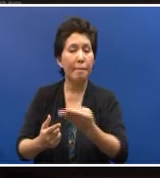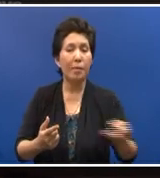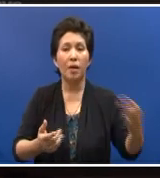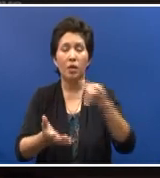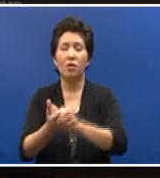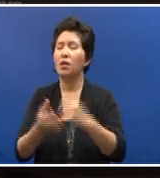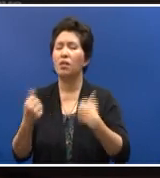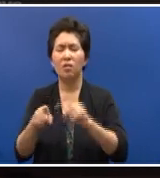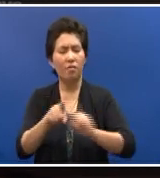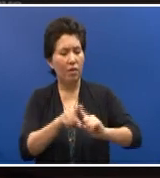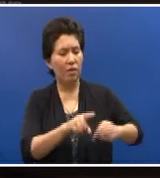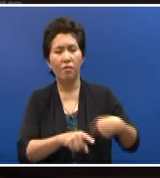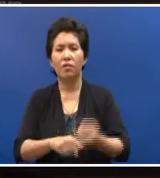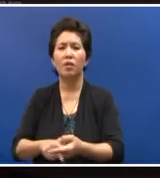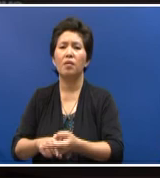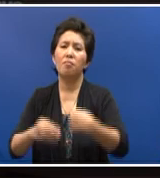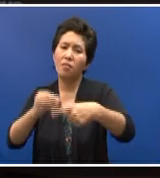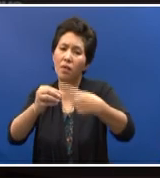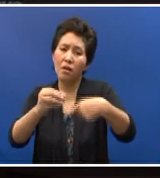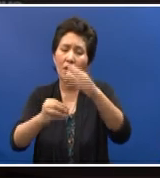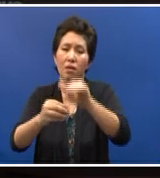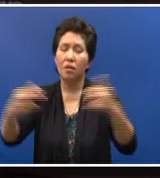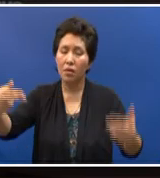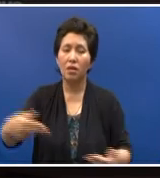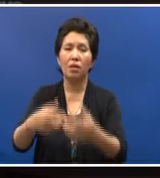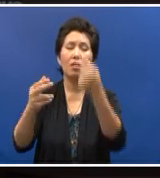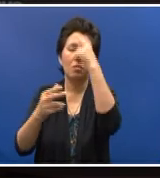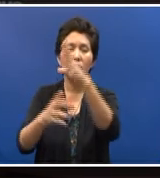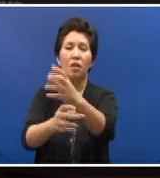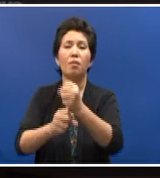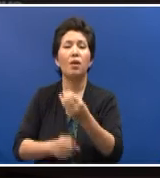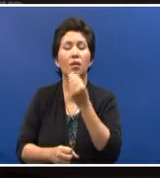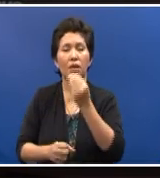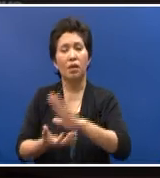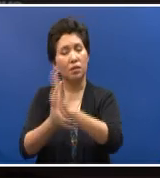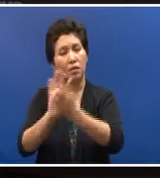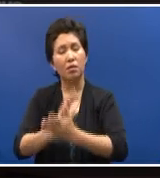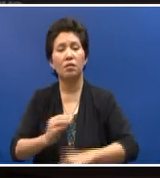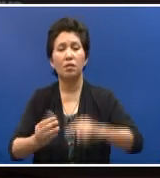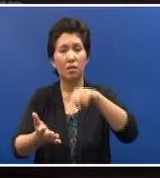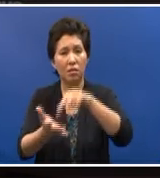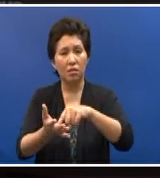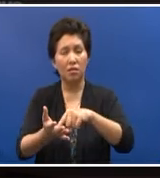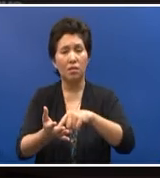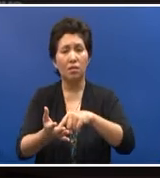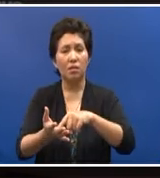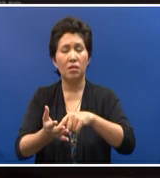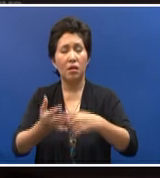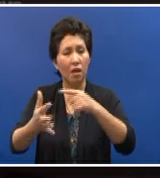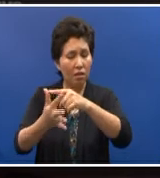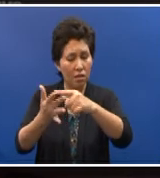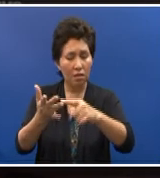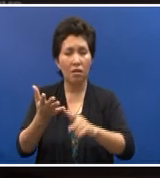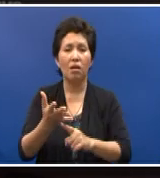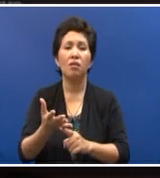systematically to its members, the society will perish. Okay, So there is a very close relationship between